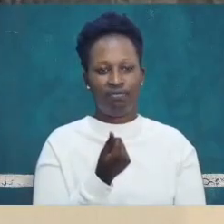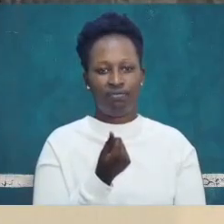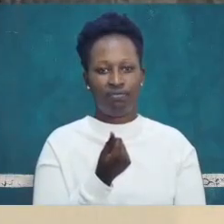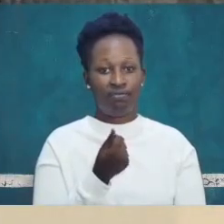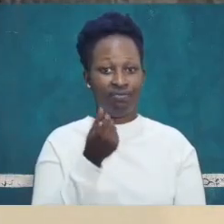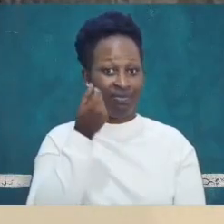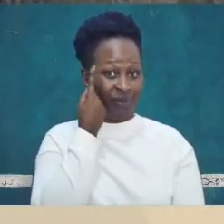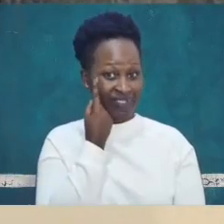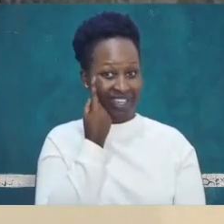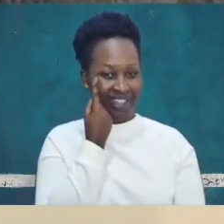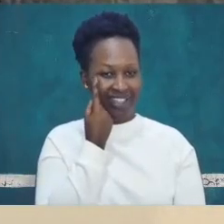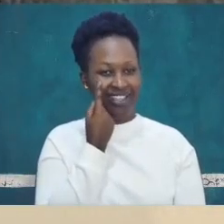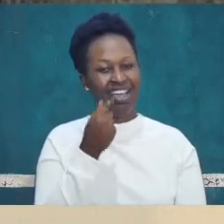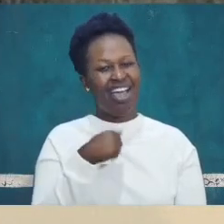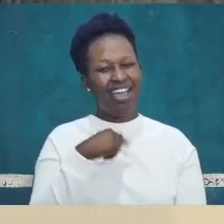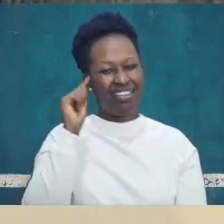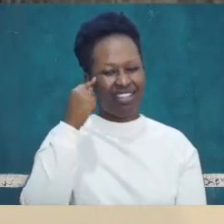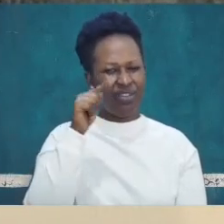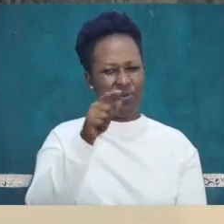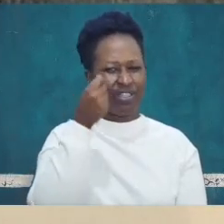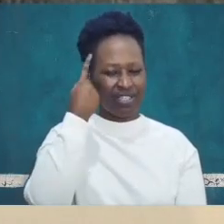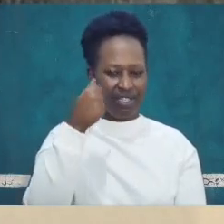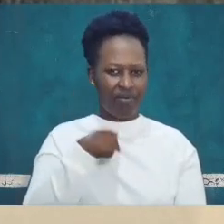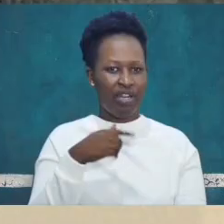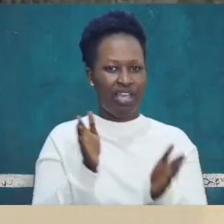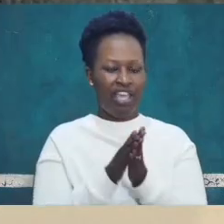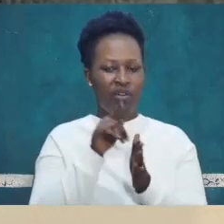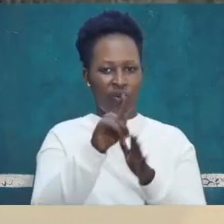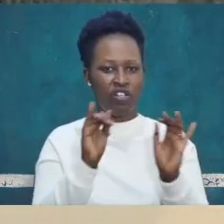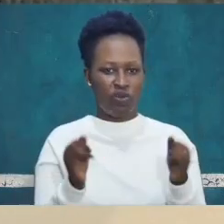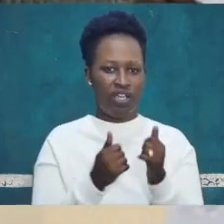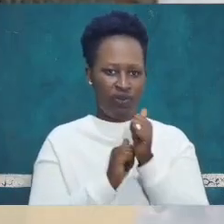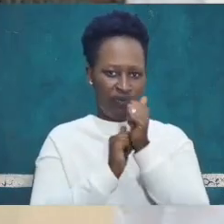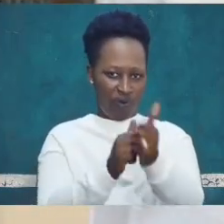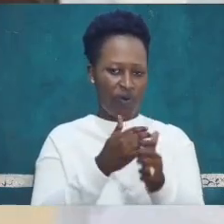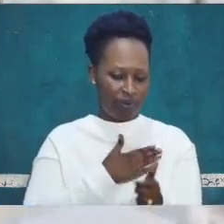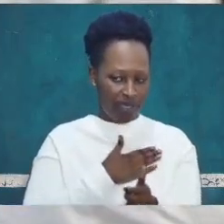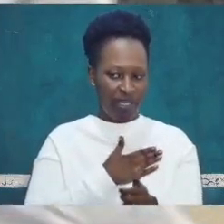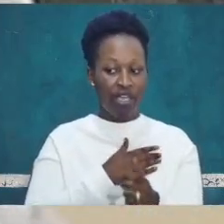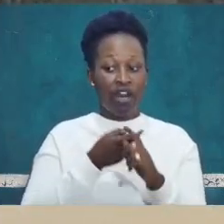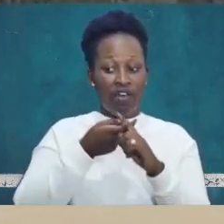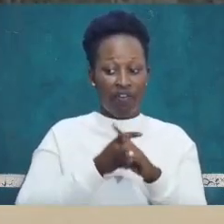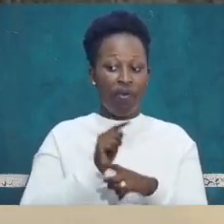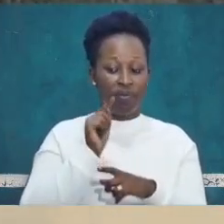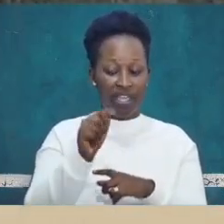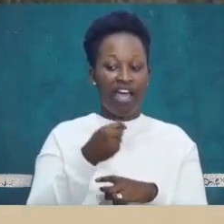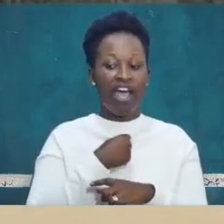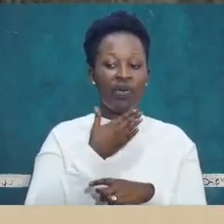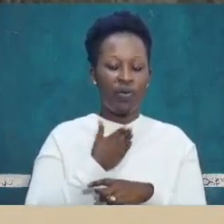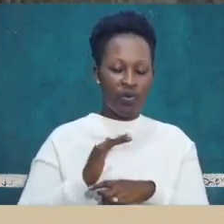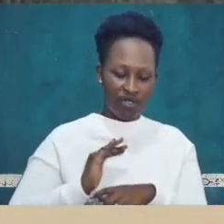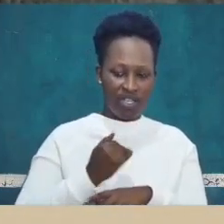that okay? I think you're understanding me and you are trying to follow me. Then from there, I want us